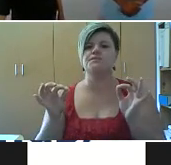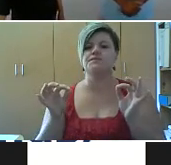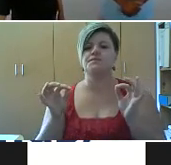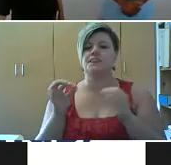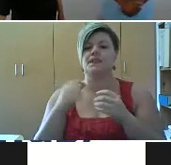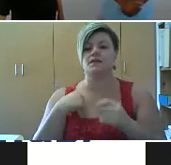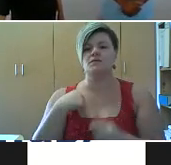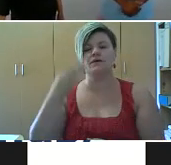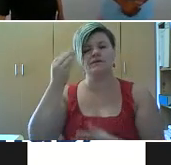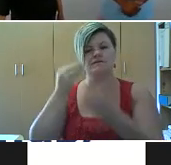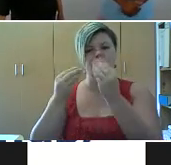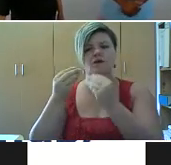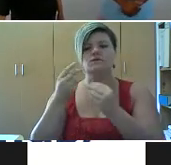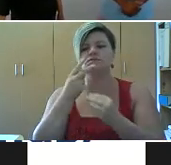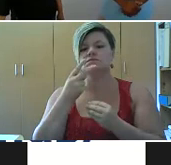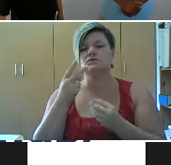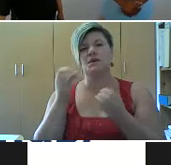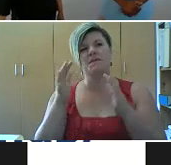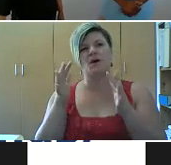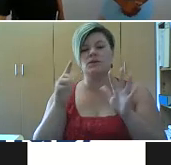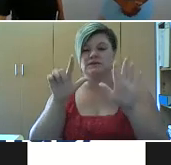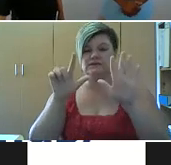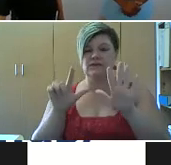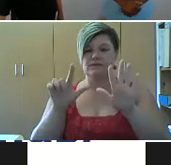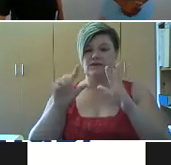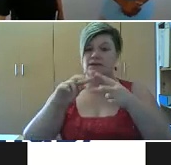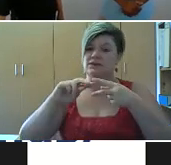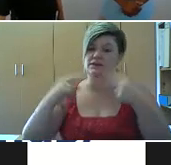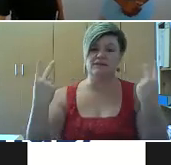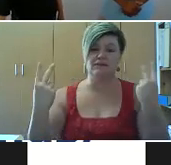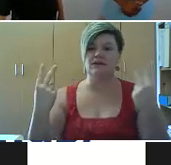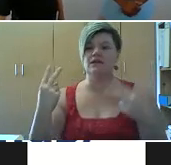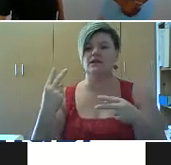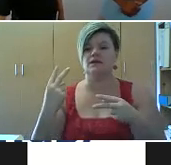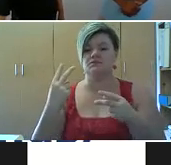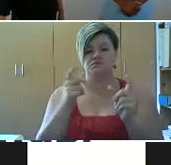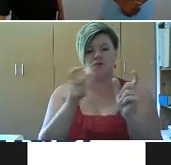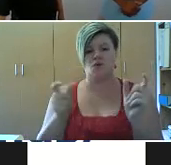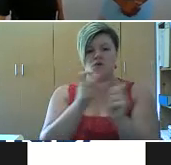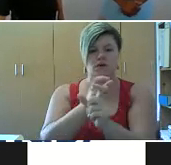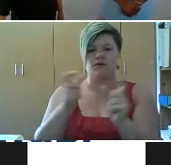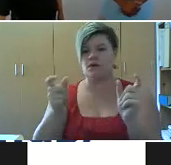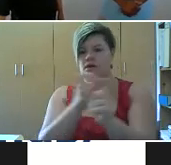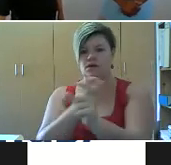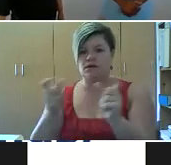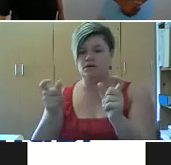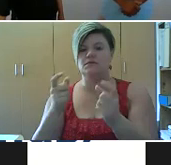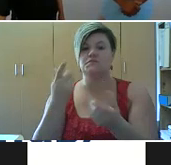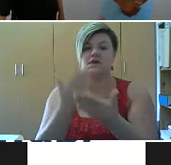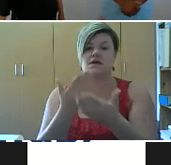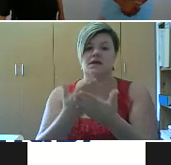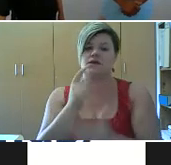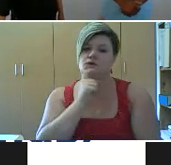We found about 7 different types of orders that's possible.